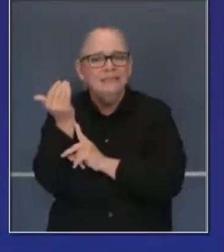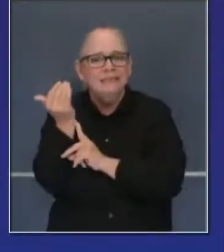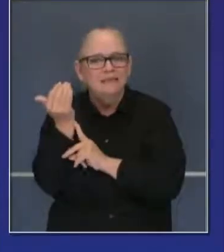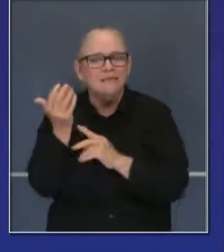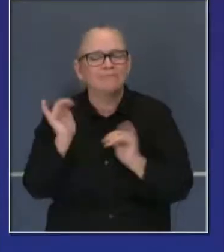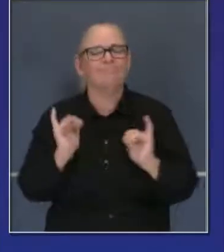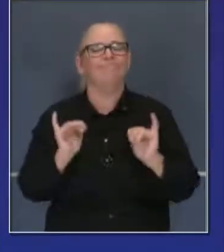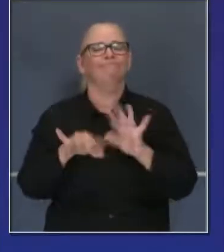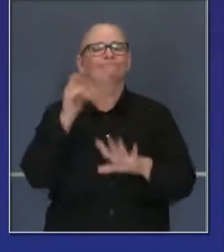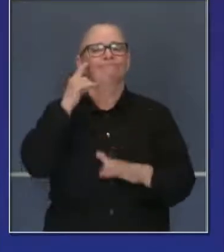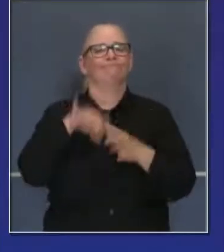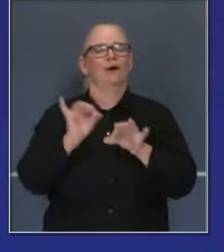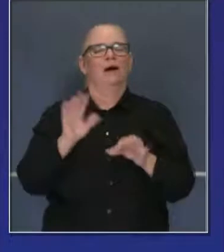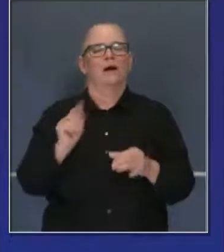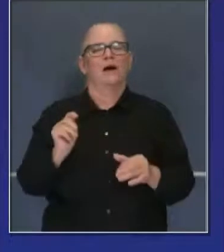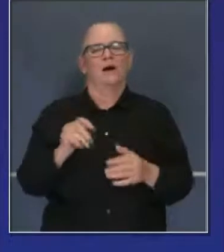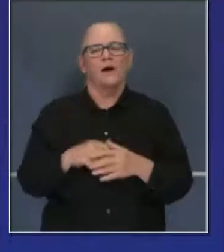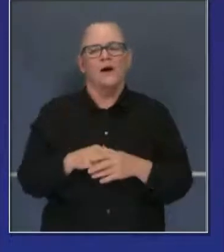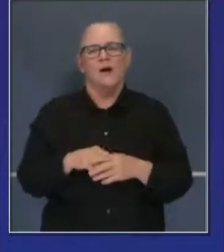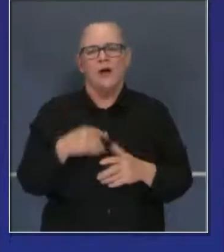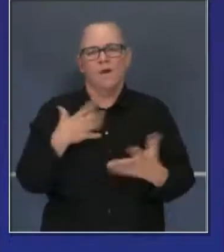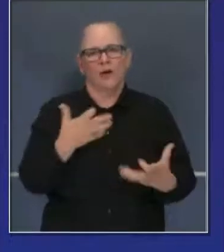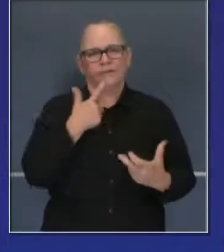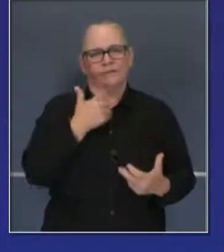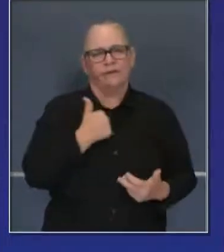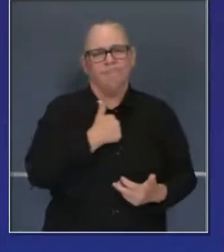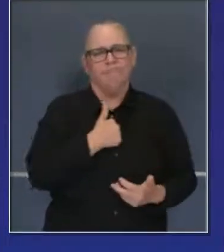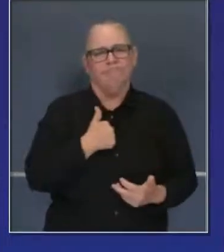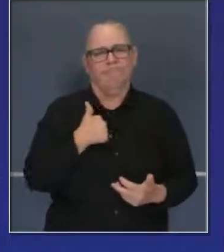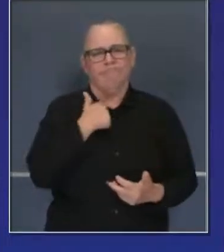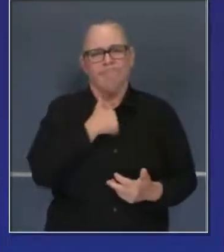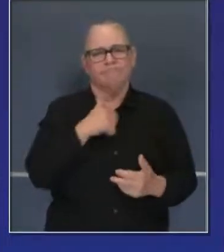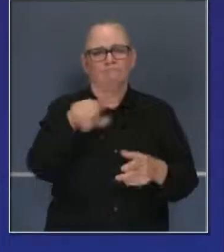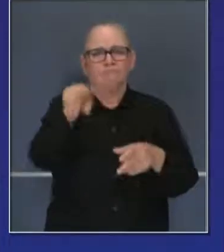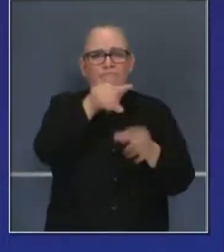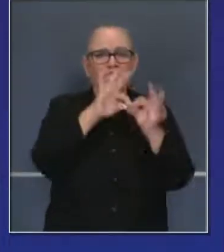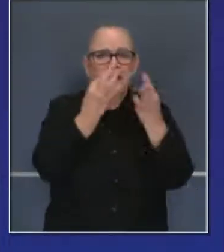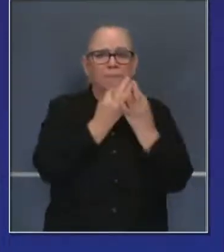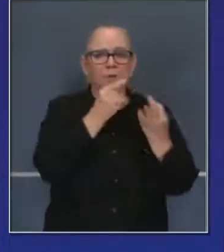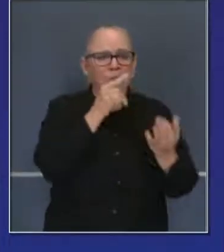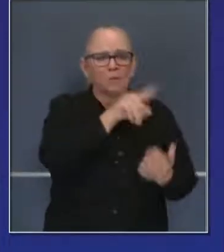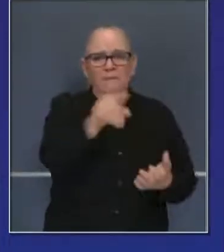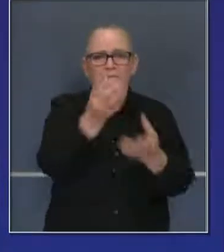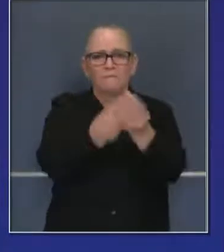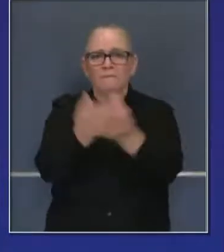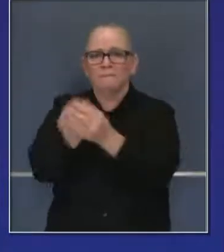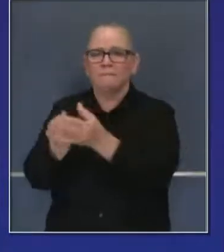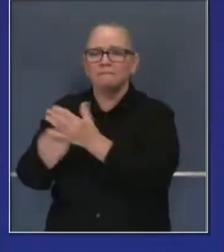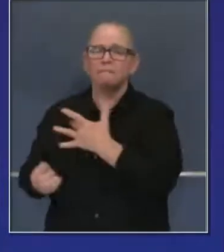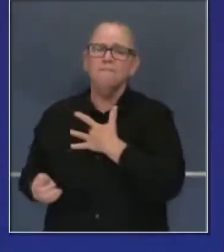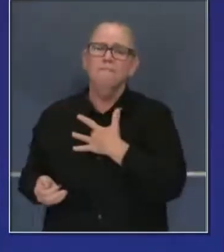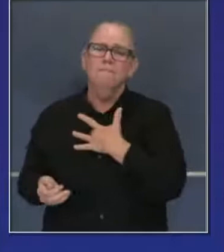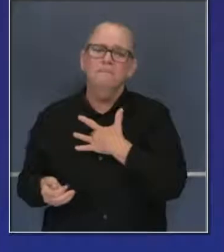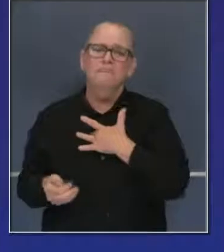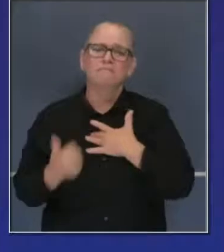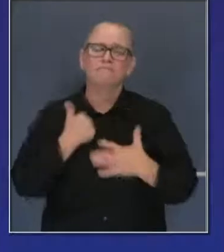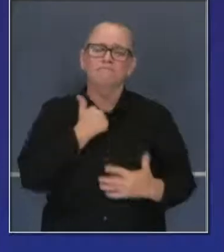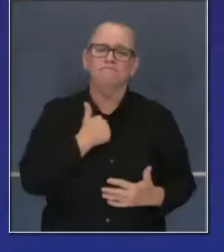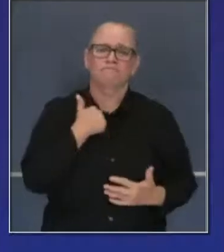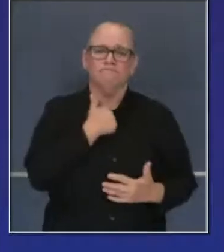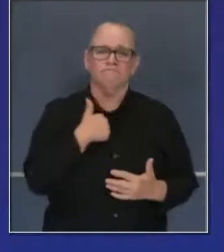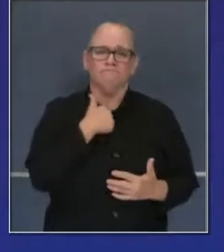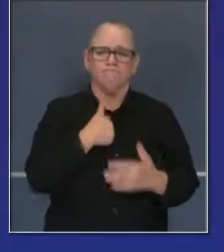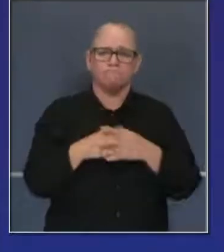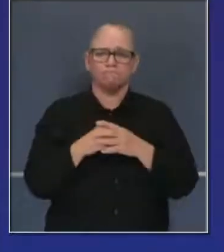want to express our deepest condolences to the families that have lost loved ones and to the heroism of our